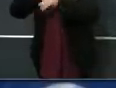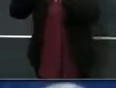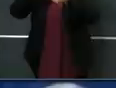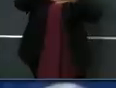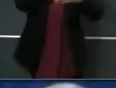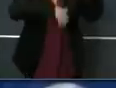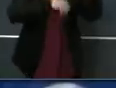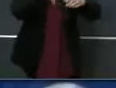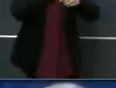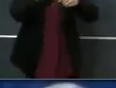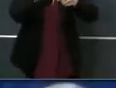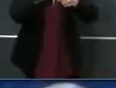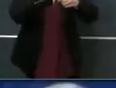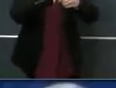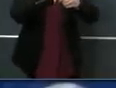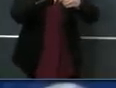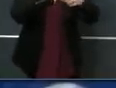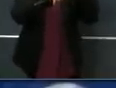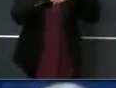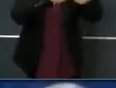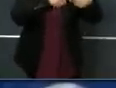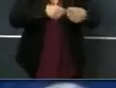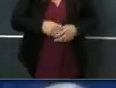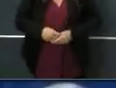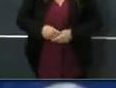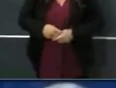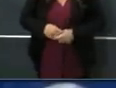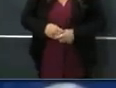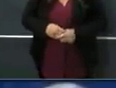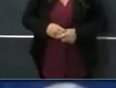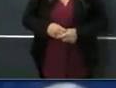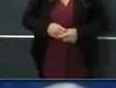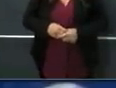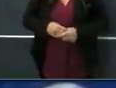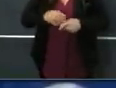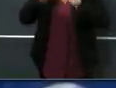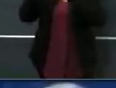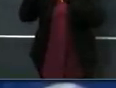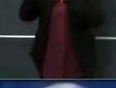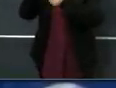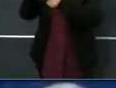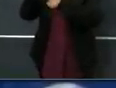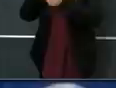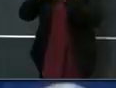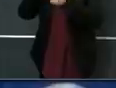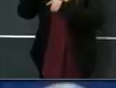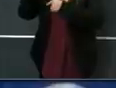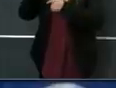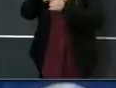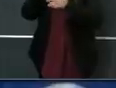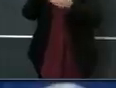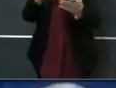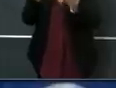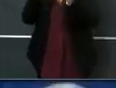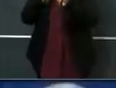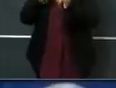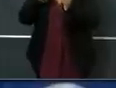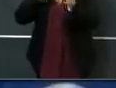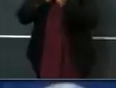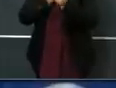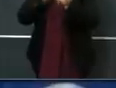process together on an active basis, meaning updating, rather, that site on an active basis as